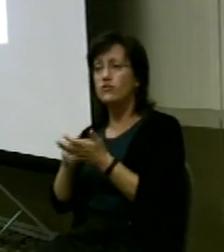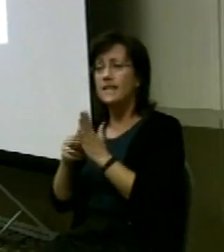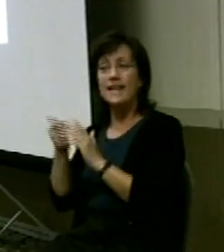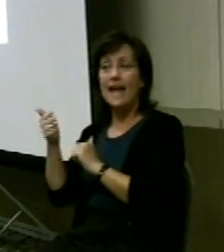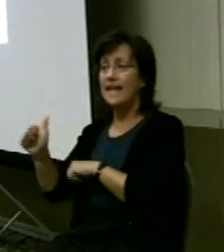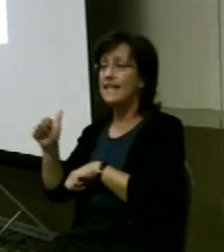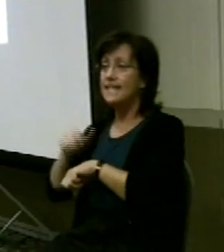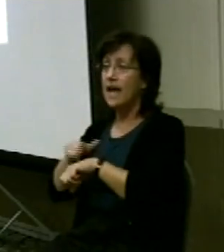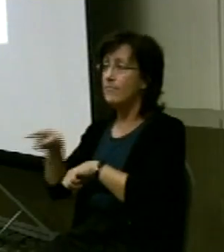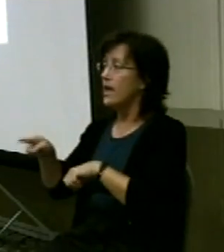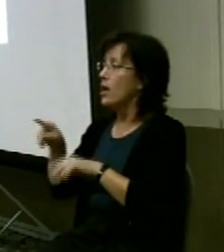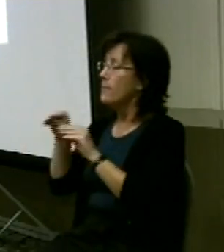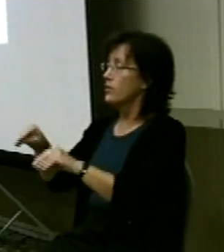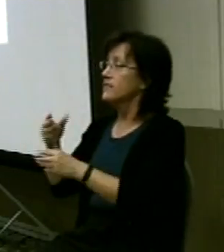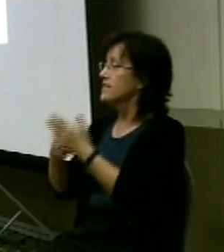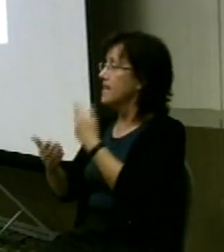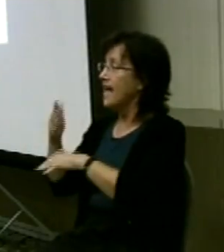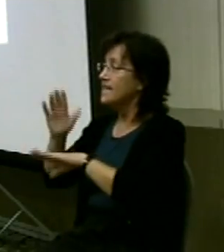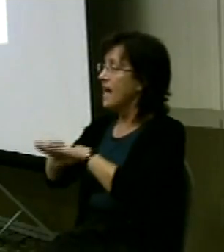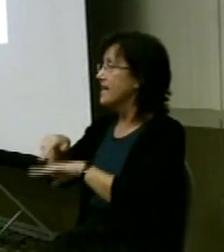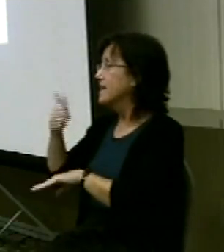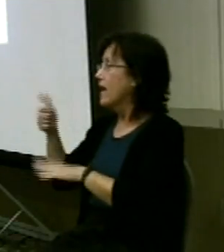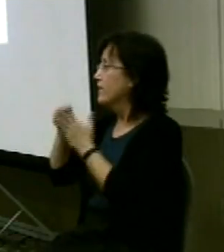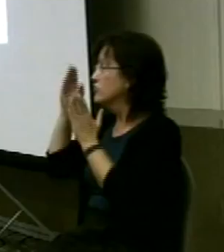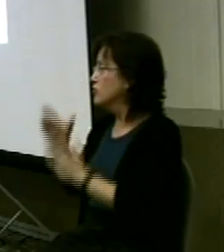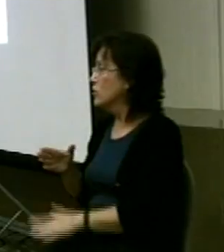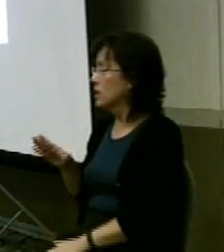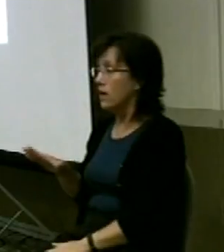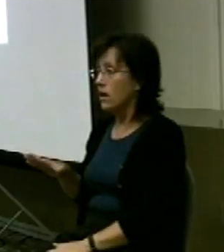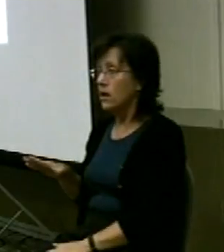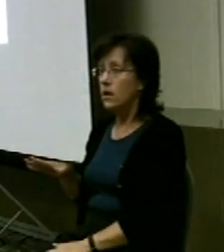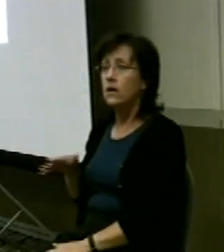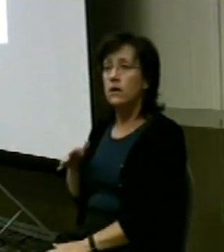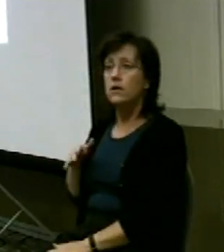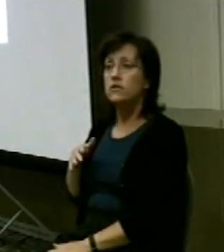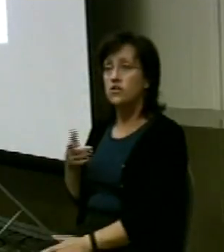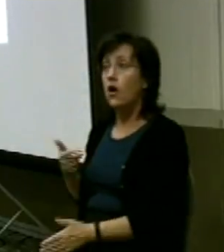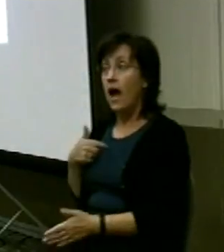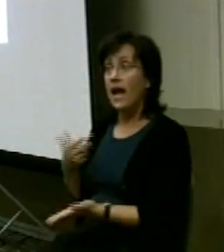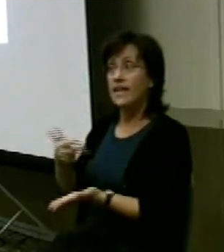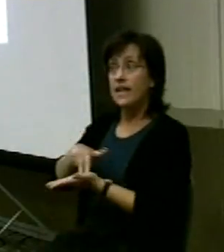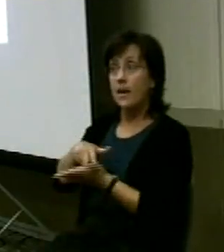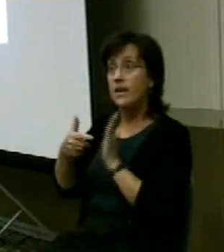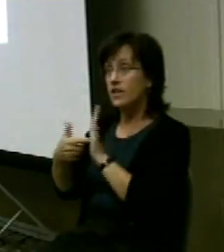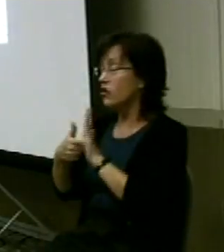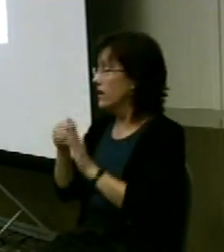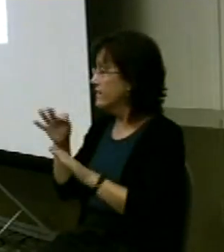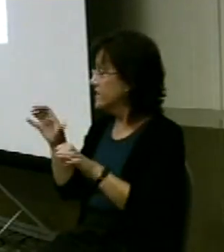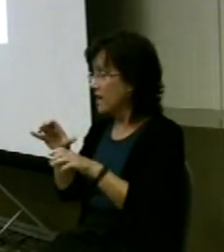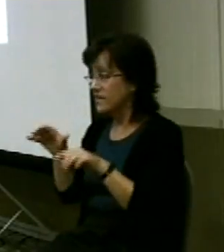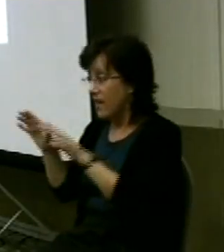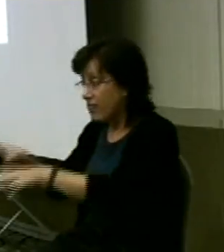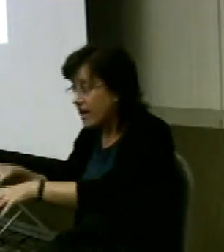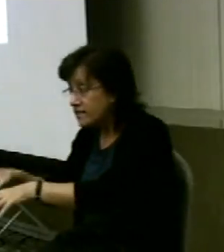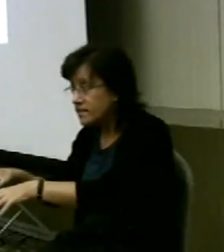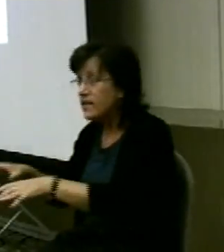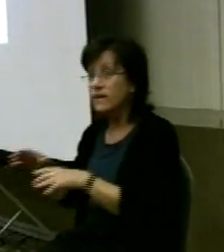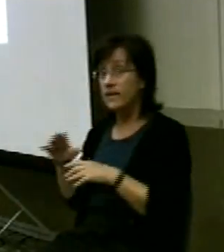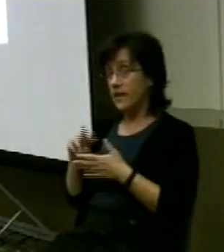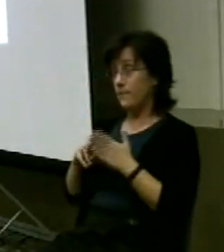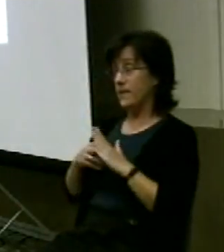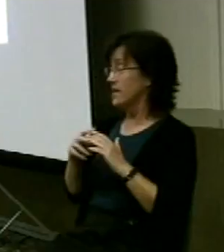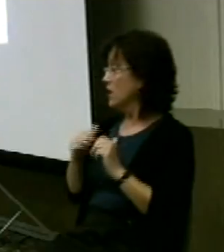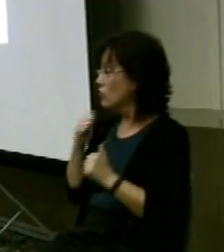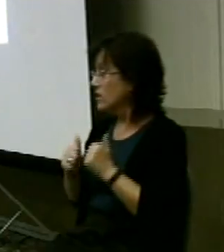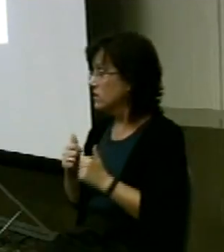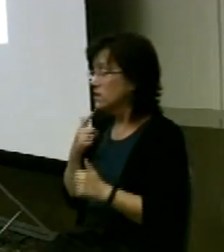he puts his hands on another student. And so then I get up and I demonstrate and I say, well, if he does this, is that aggression? And they go